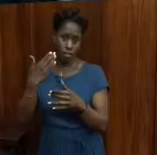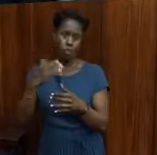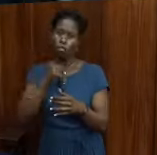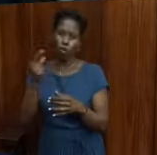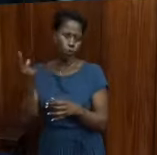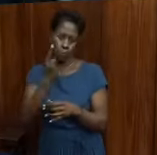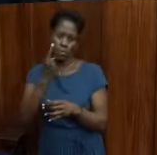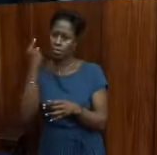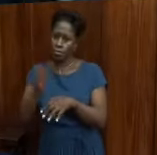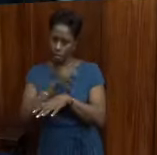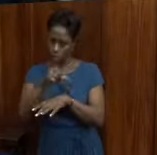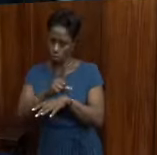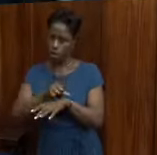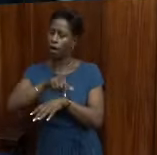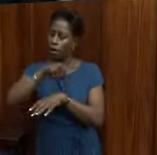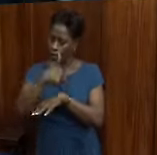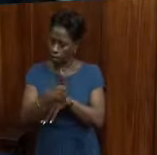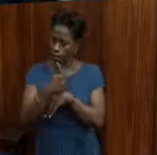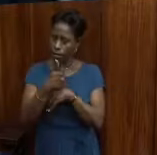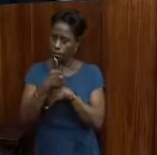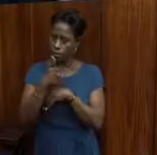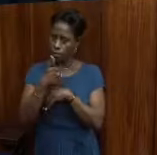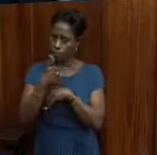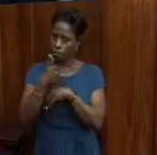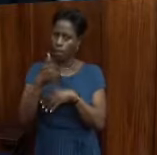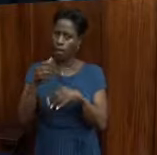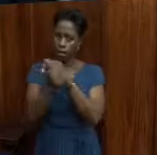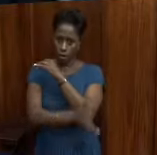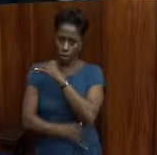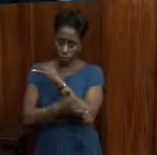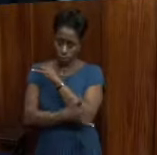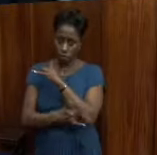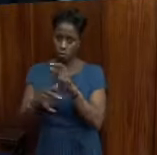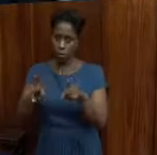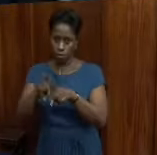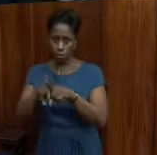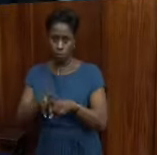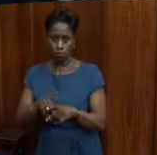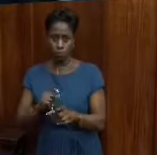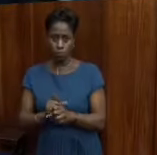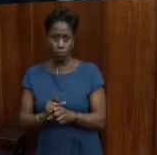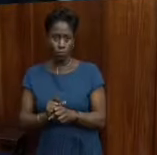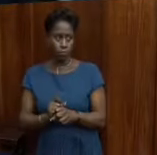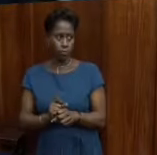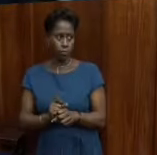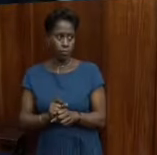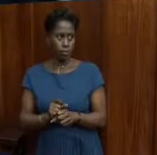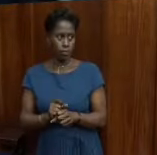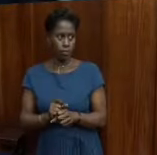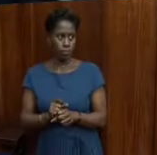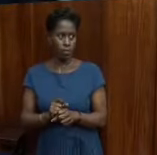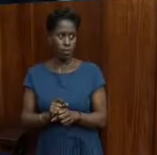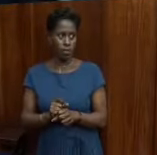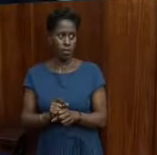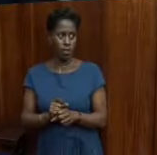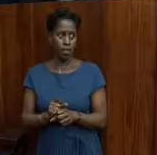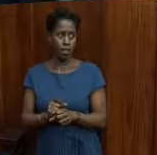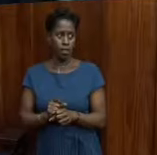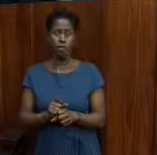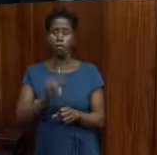5 English-speaking OECS countries. With that funding, 5 early childhood centers will